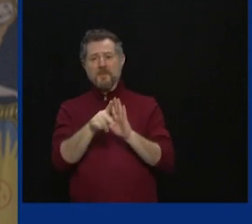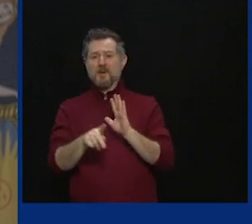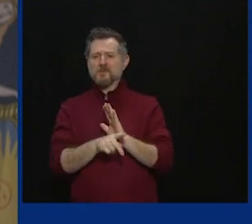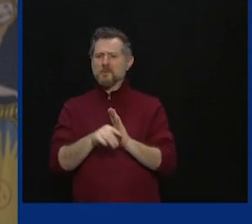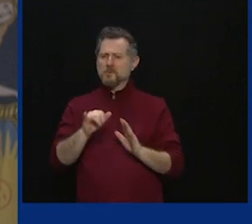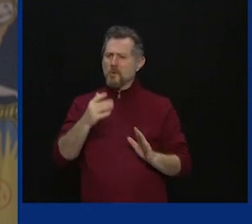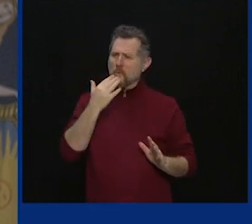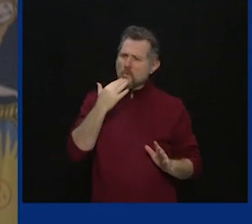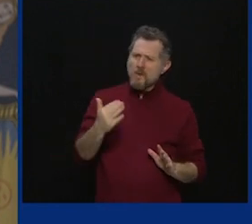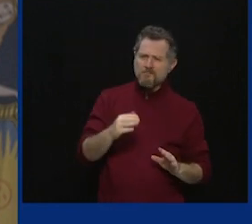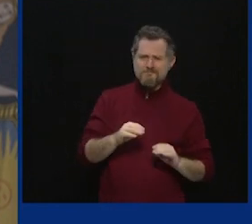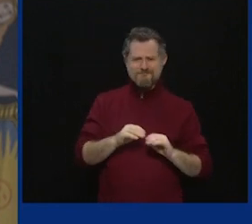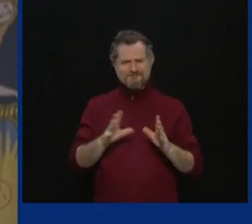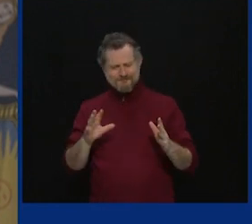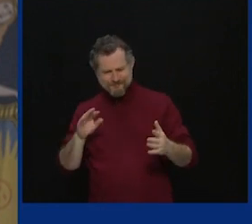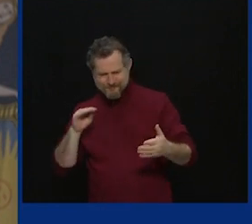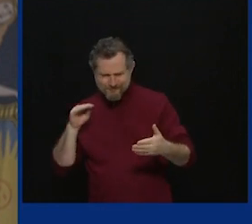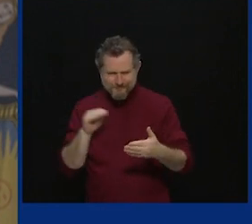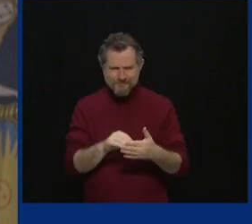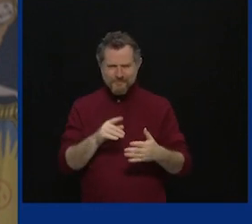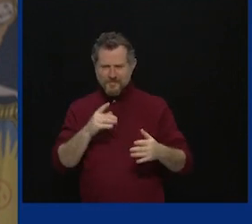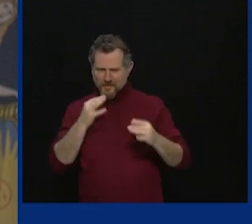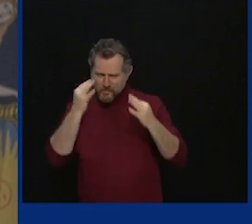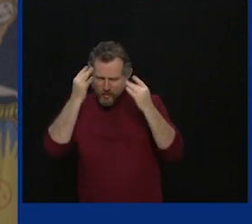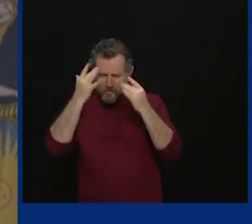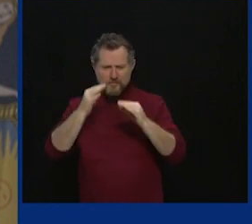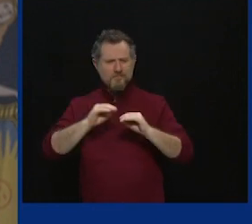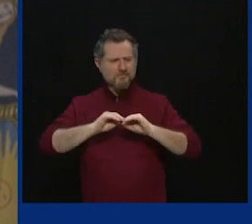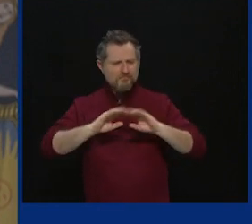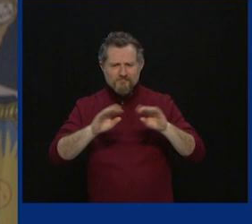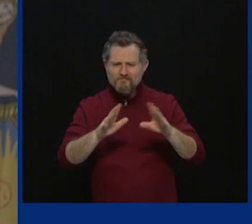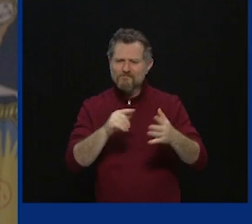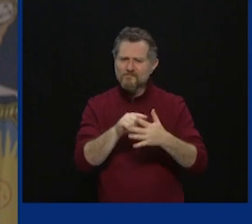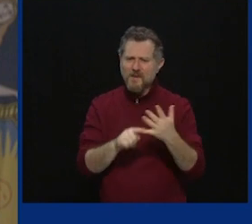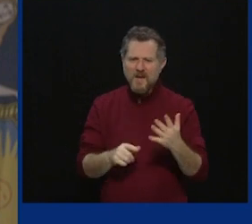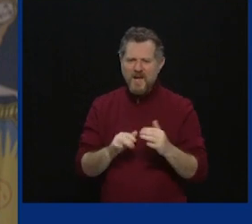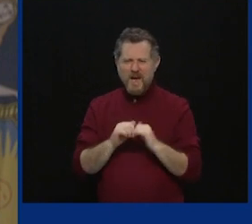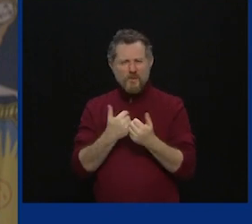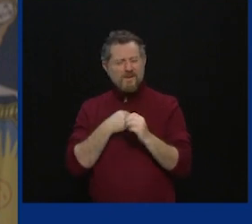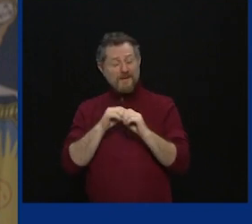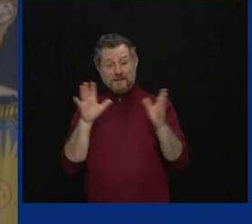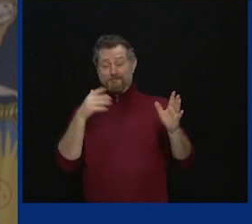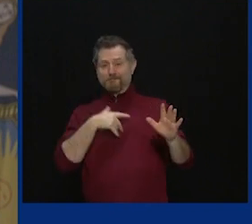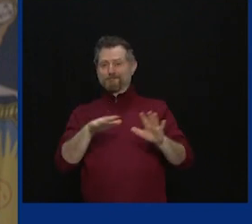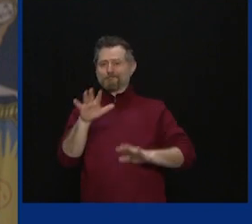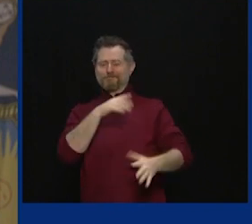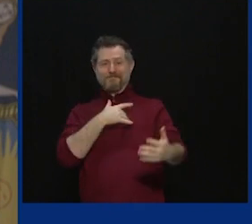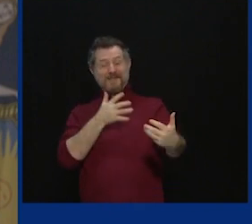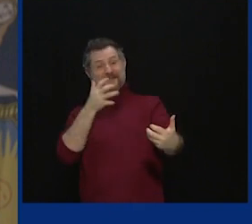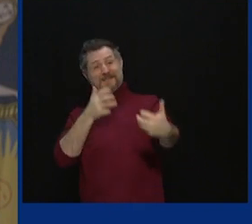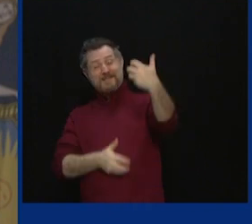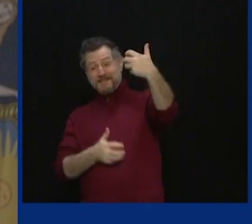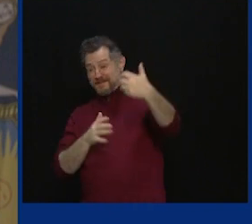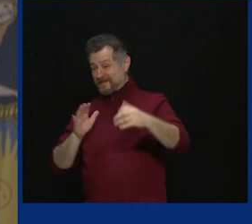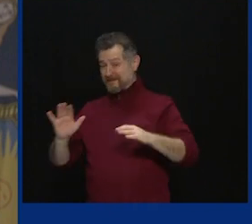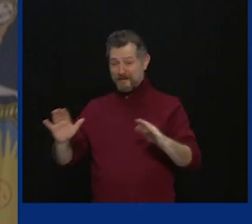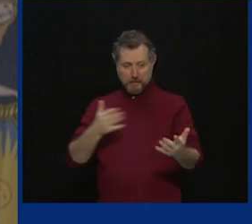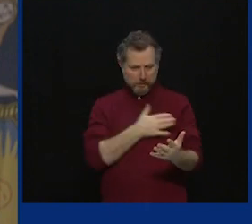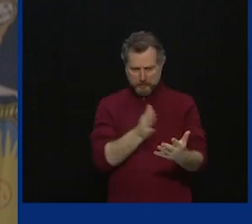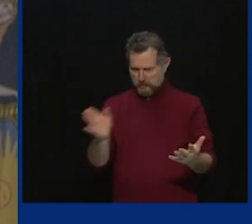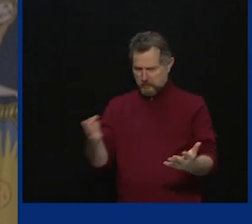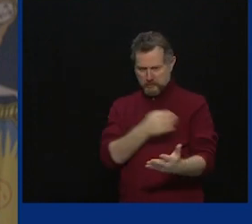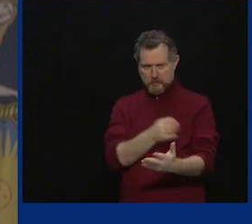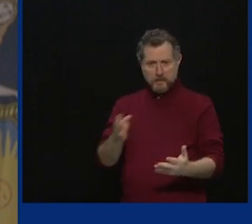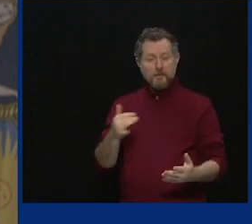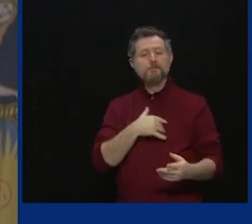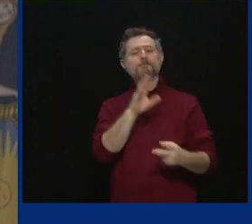obvious discrepancy was able to make it into the original version? And secondly, with Assemblymember Dick Gottfried retiring, I